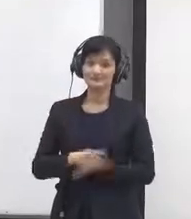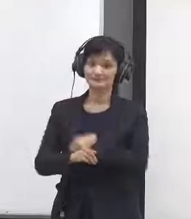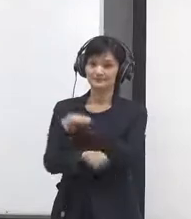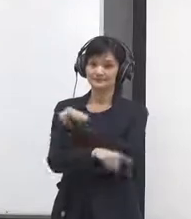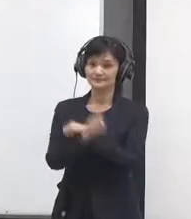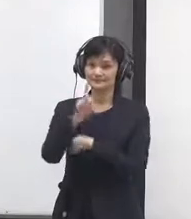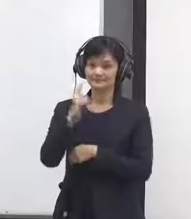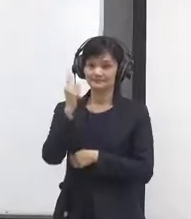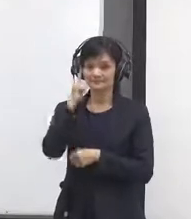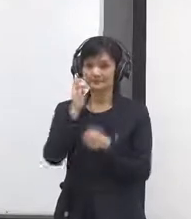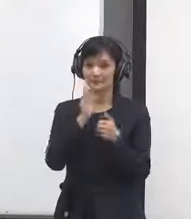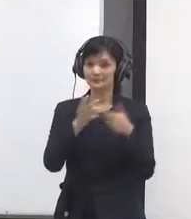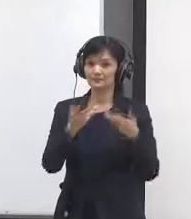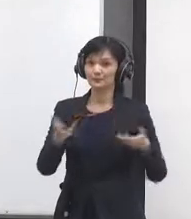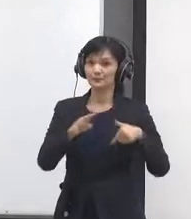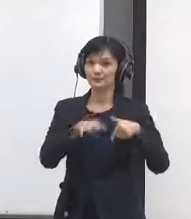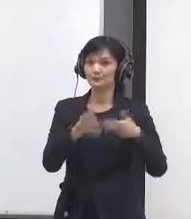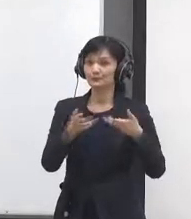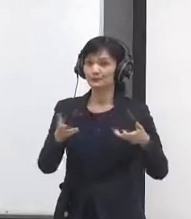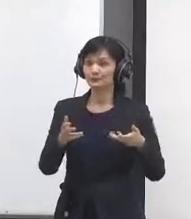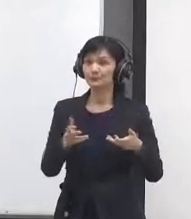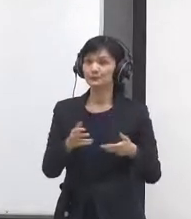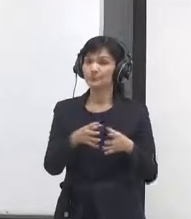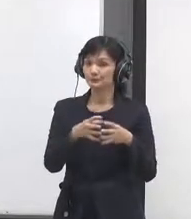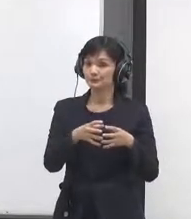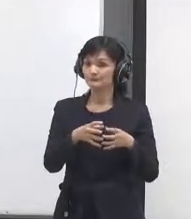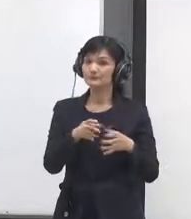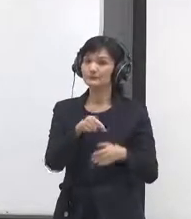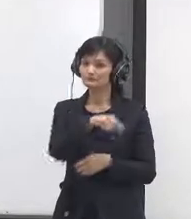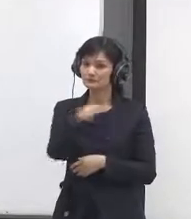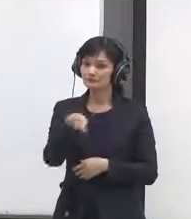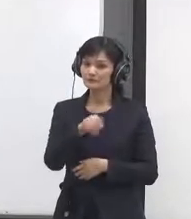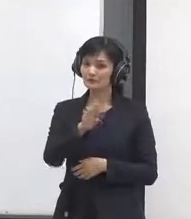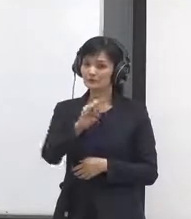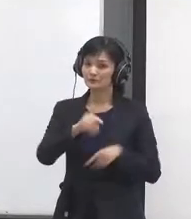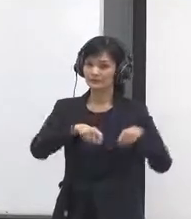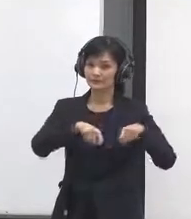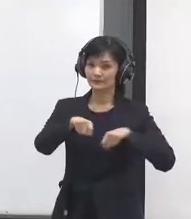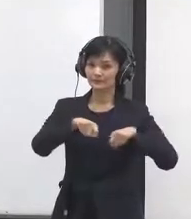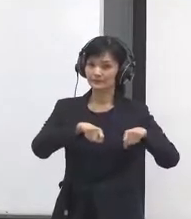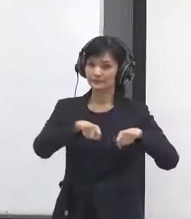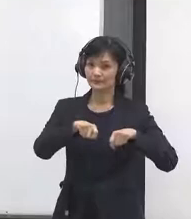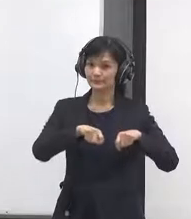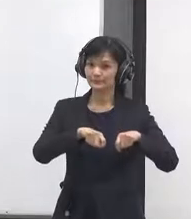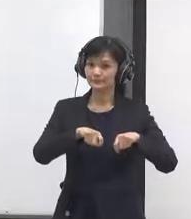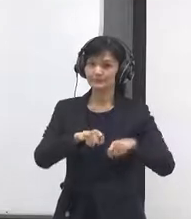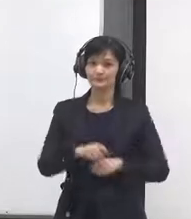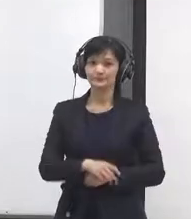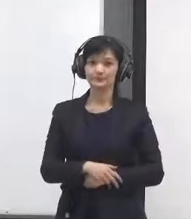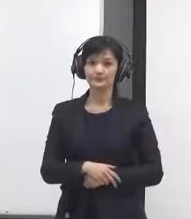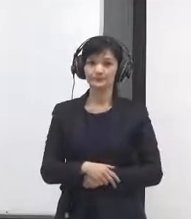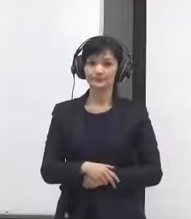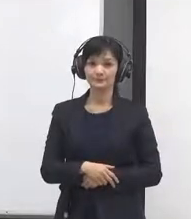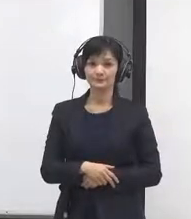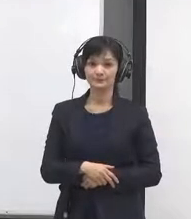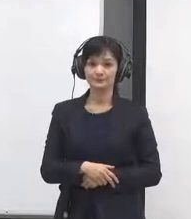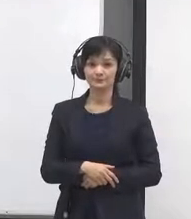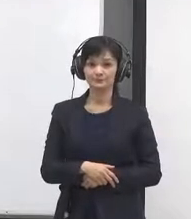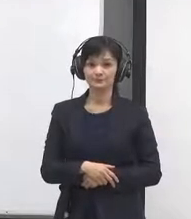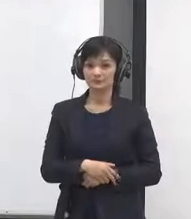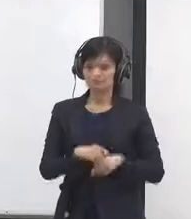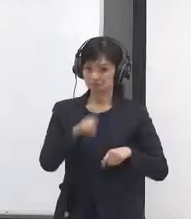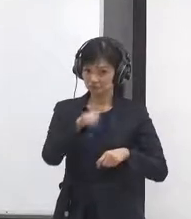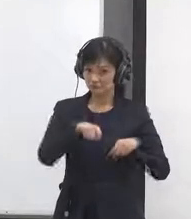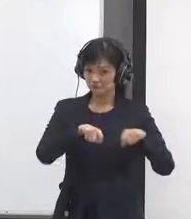have any projects like example, like gender equality? Maybe